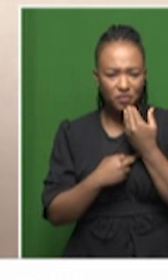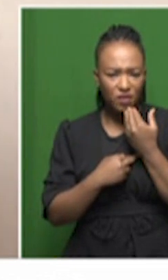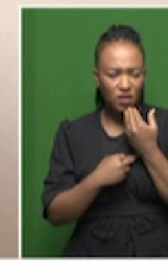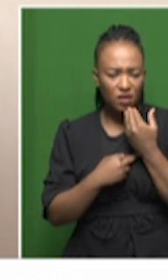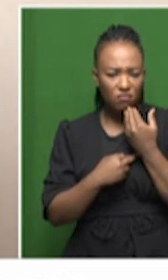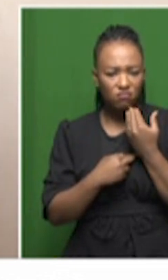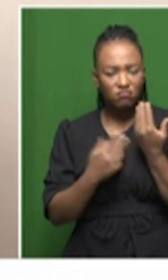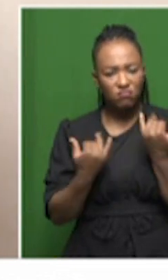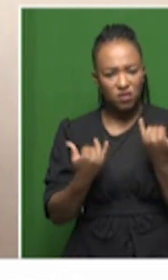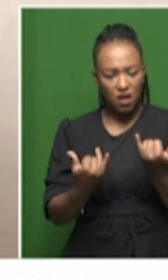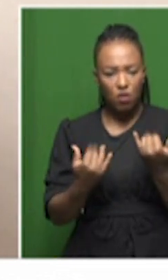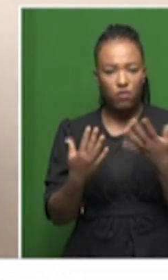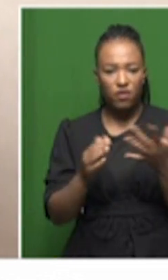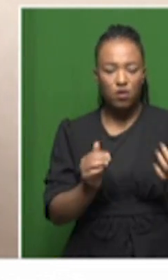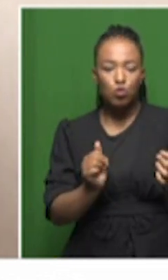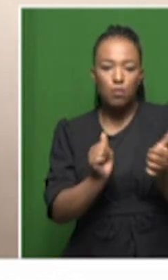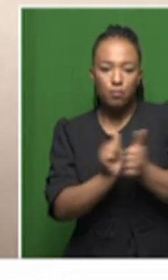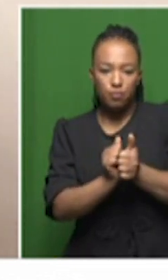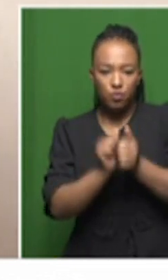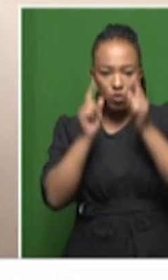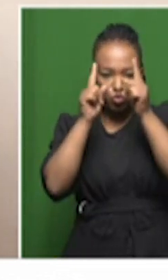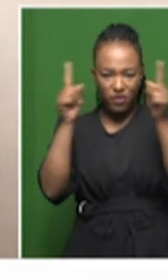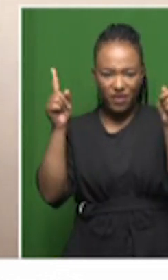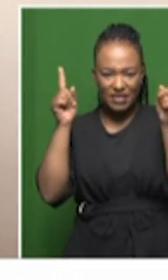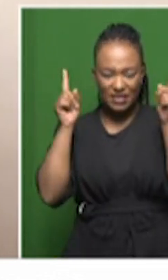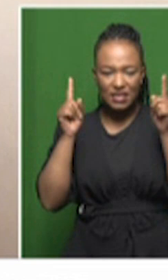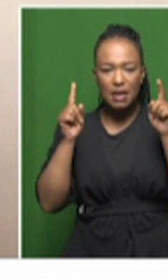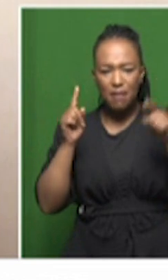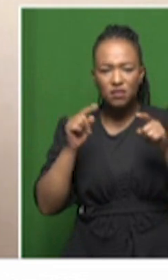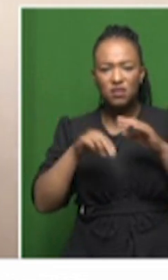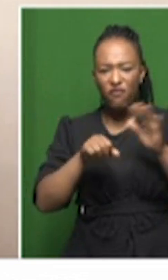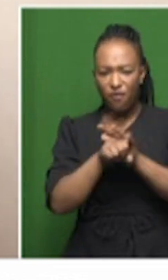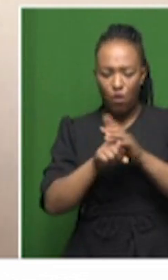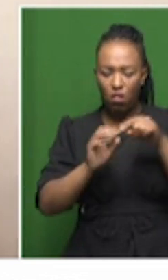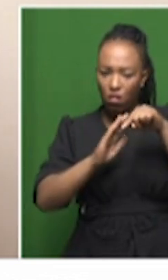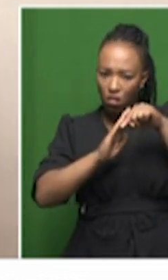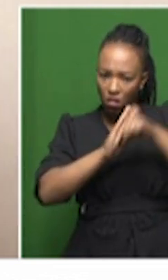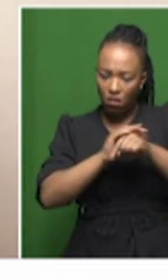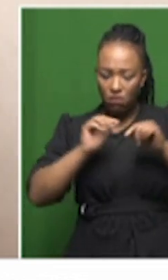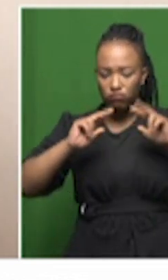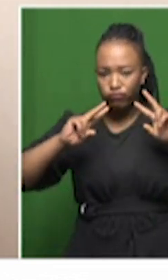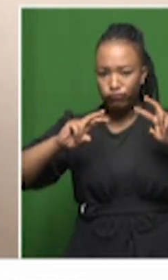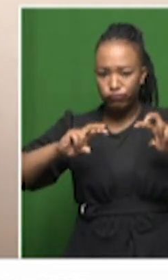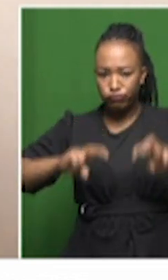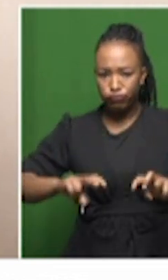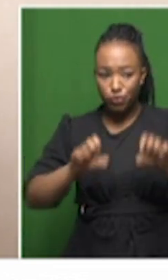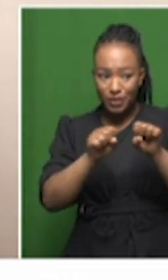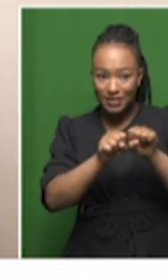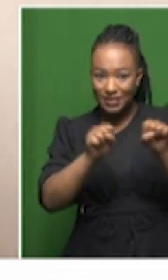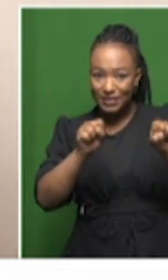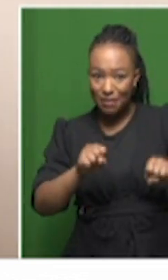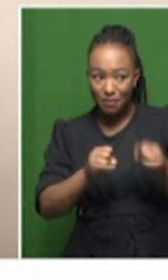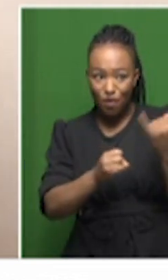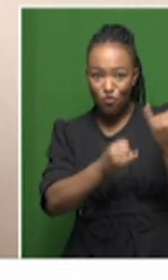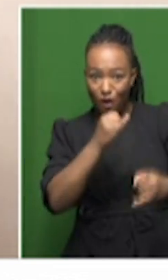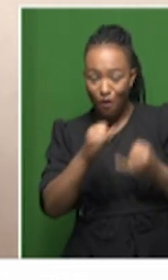accountable. We have now partnered with the university to do an in-depth investigation and understand where systems has failed, and if